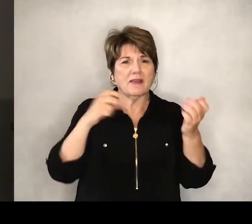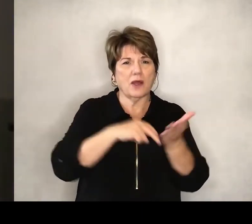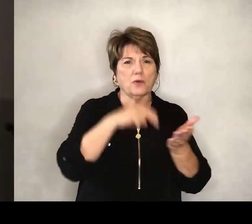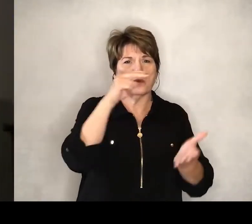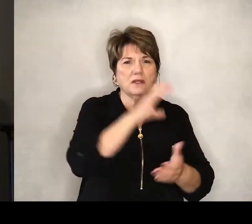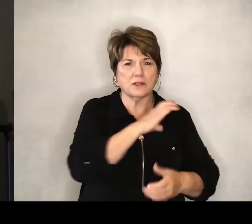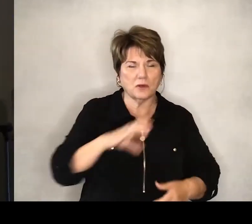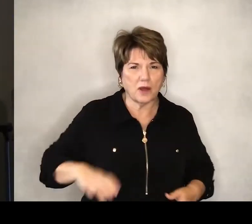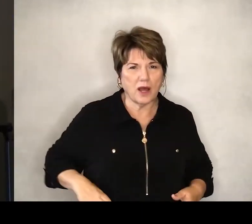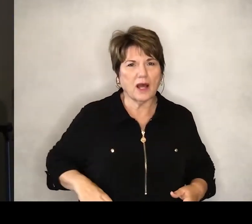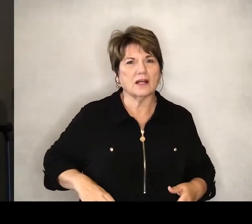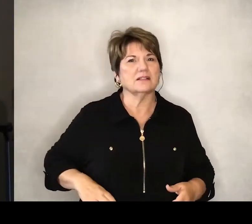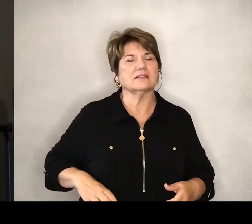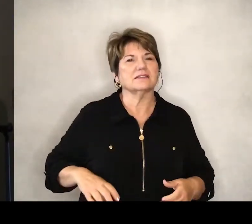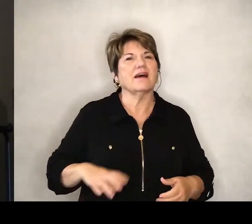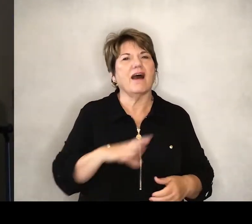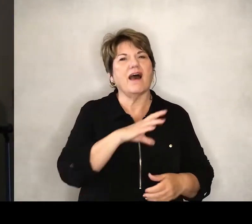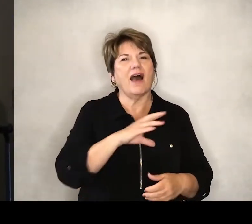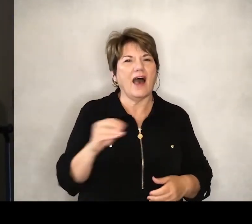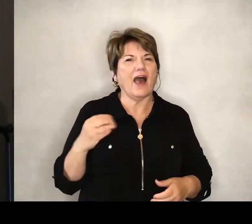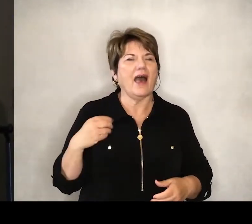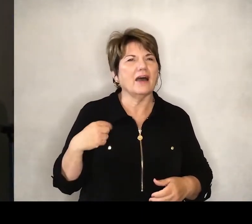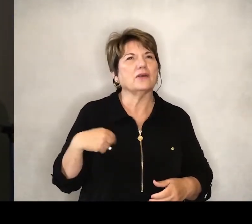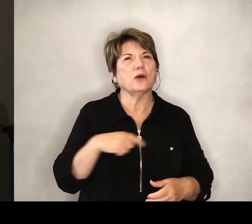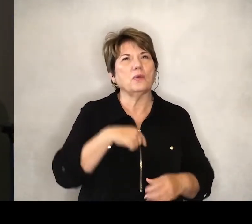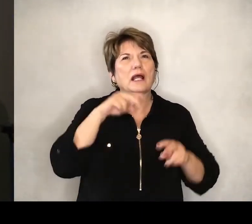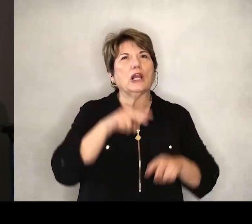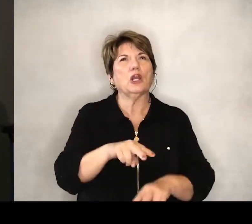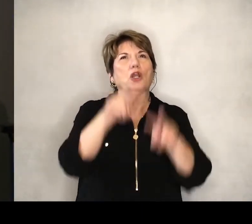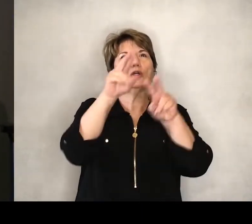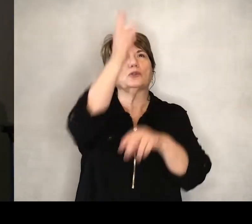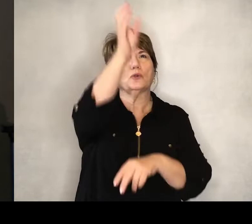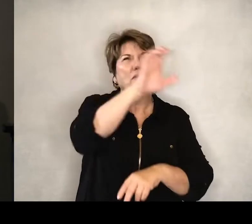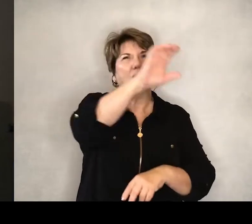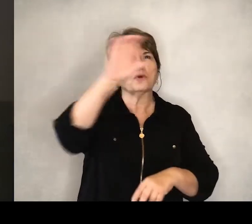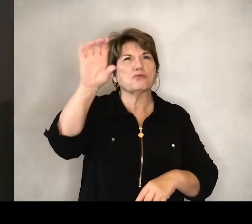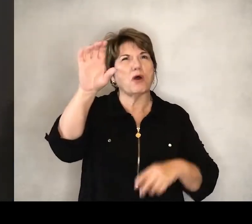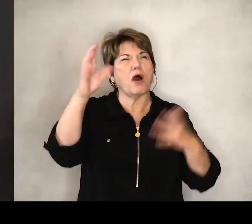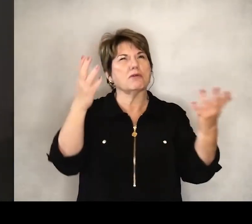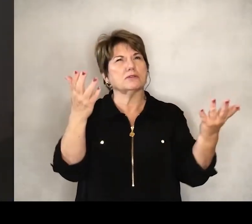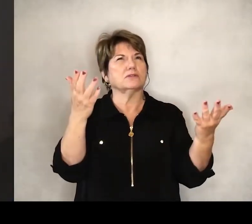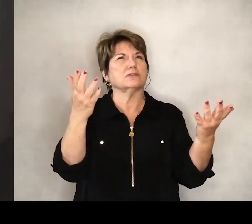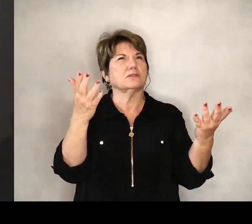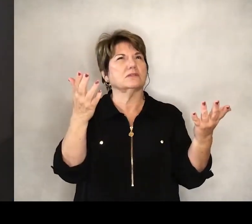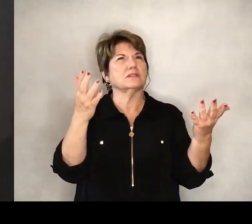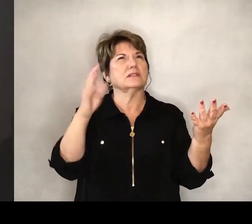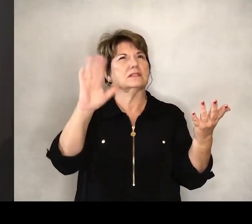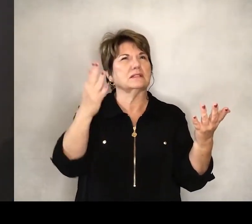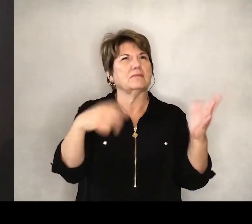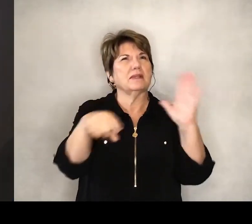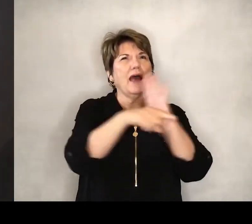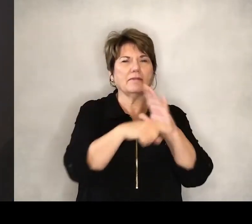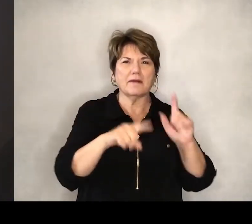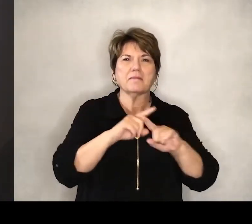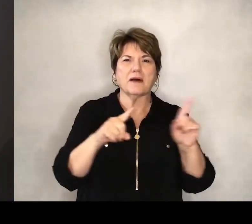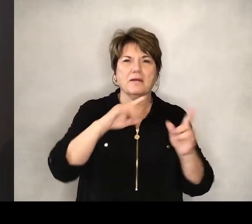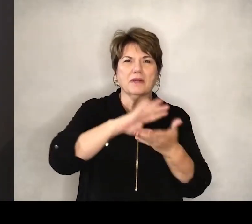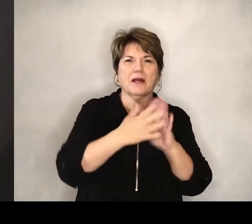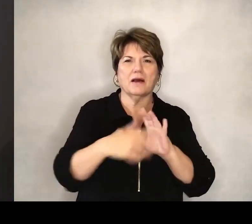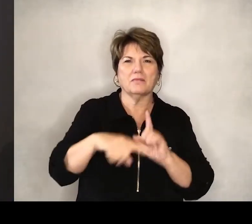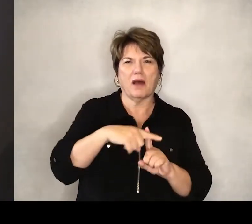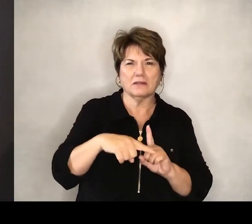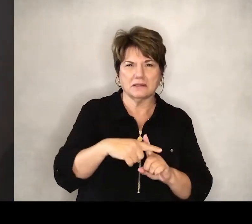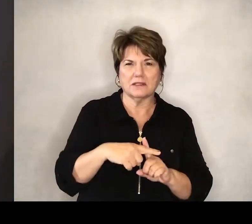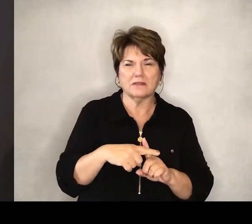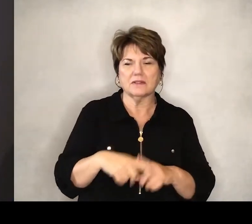Christ, and yet we hold up a cross to be reminded of that, right? And so it's that we're kind of in that place of tension, which is, I think,